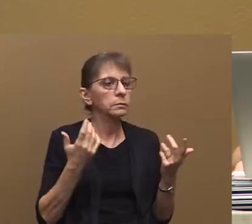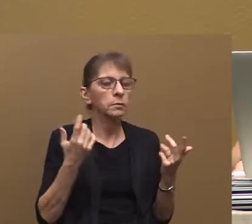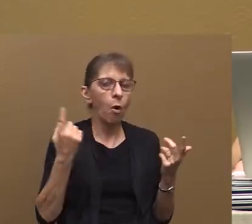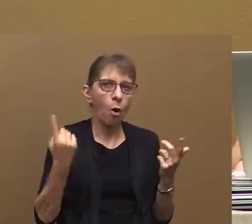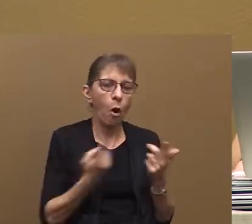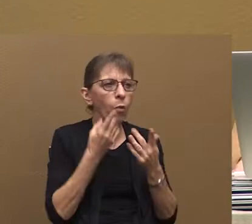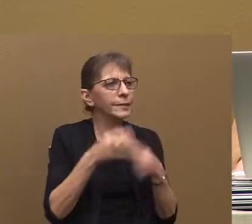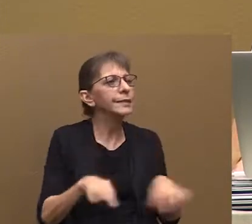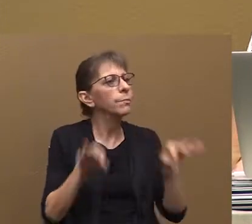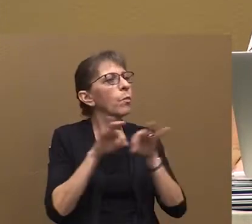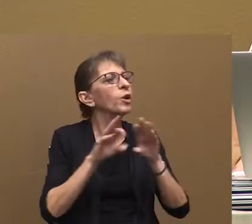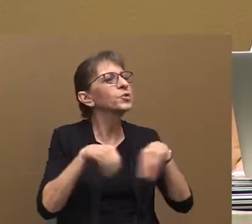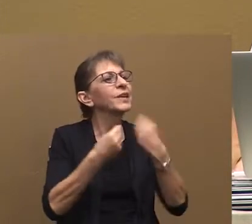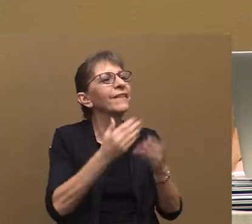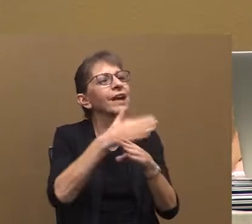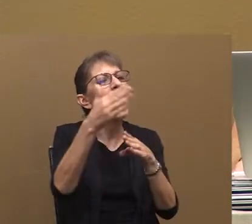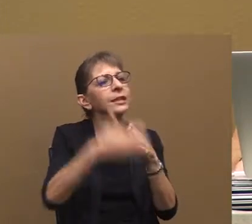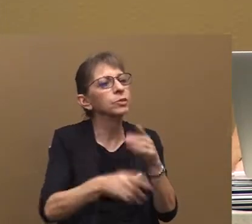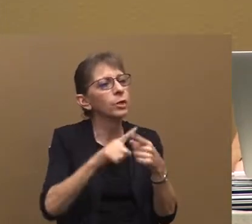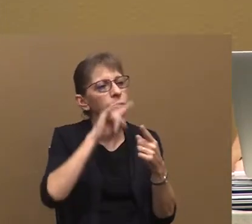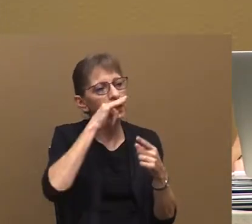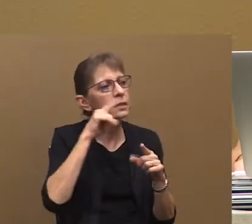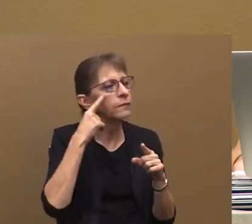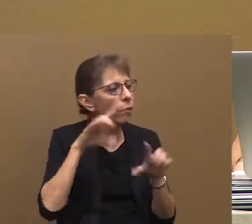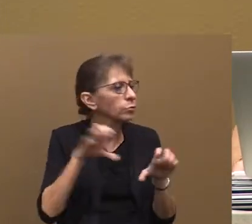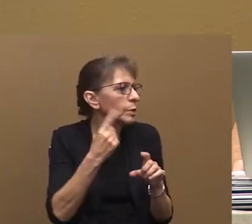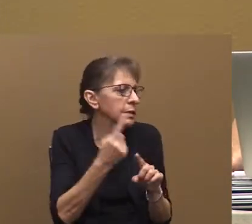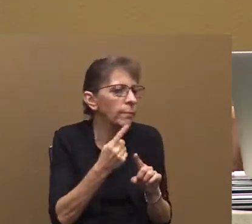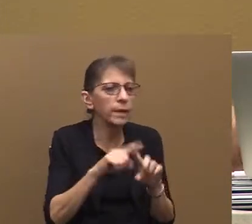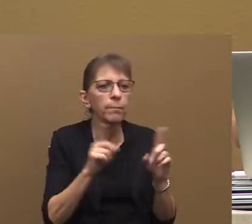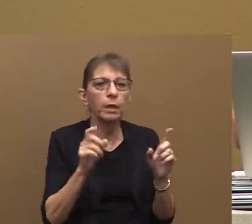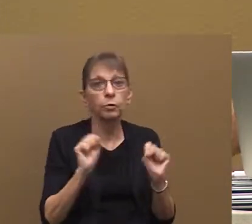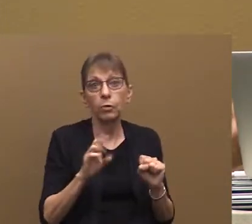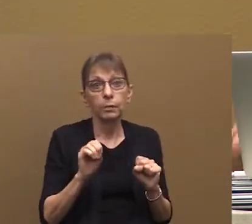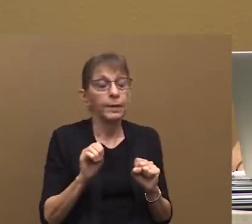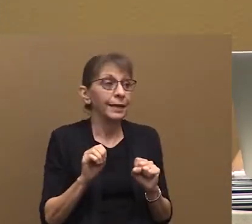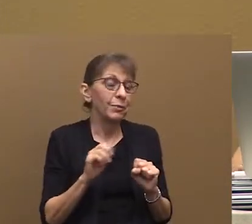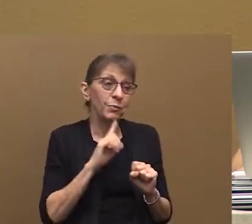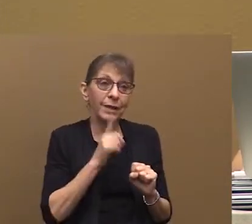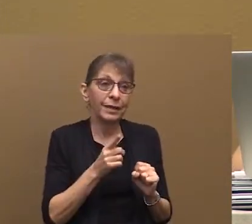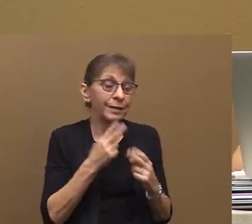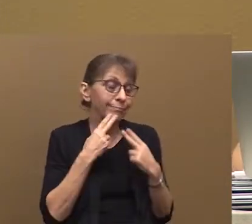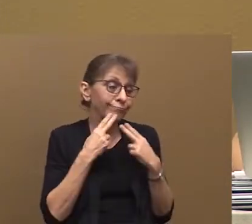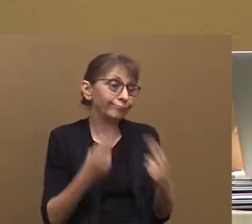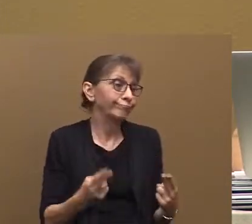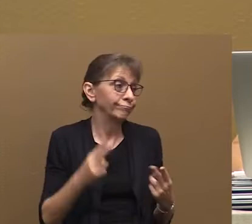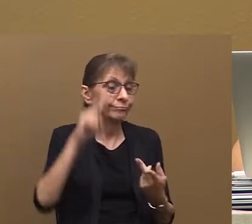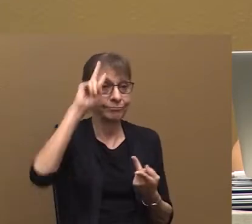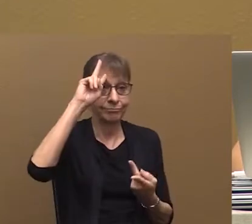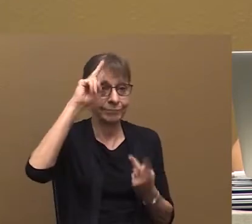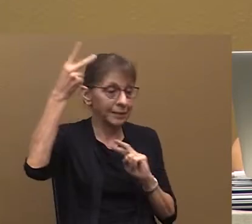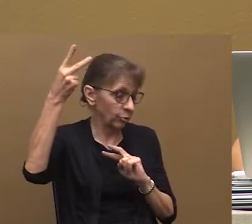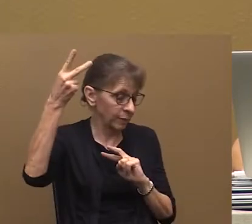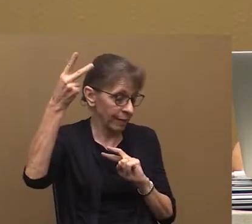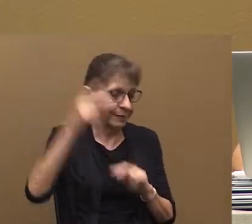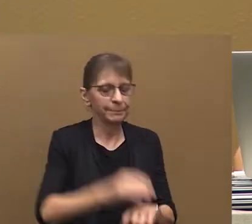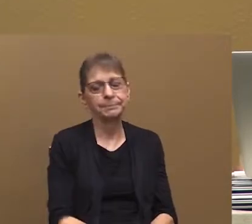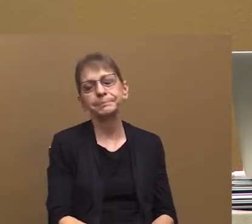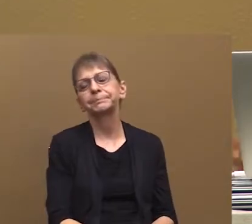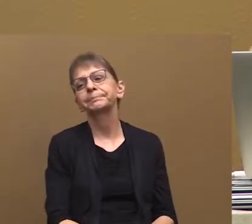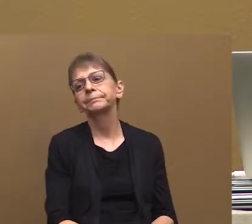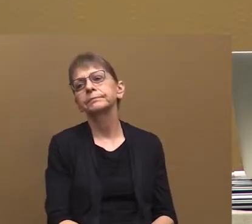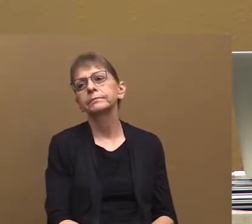it's always important to give a consequence to kids for doing something, but it could be truly a misunderstanding